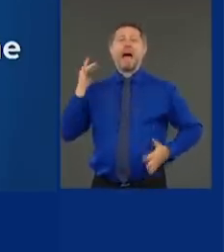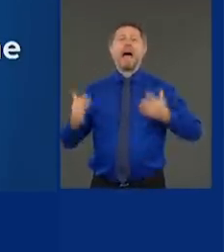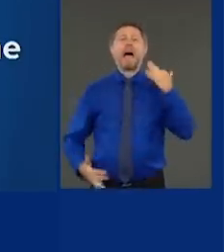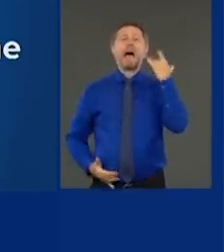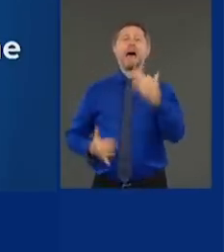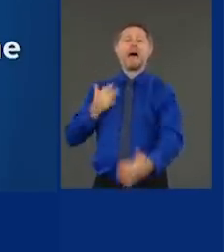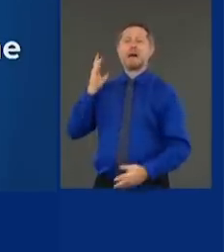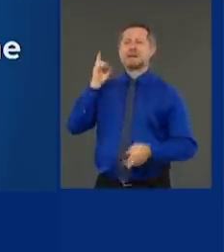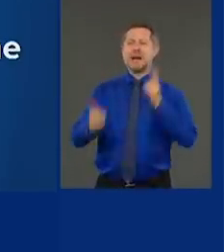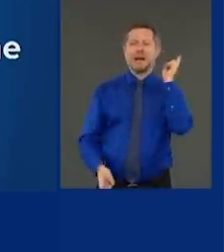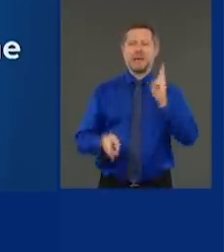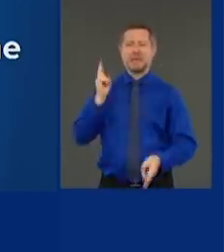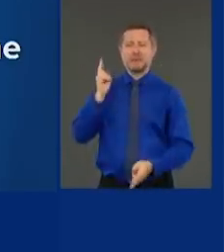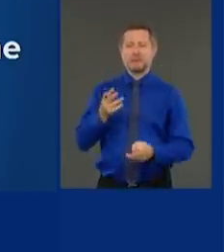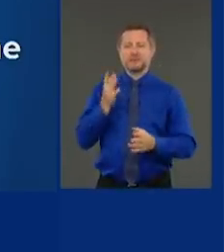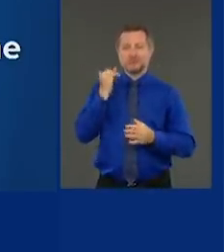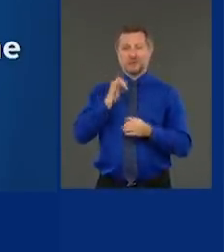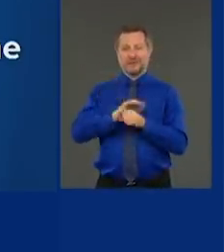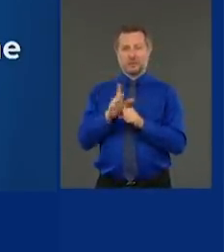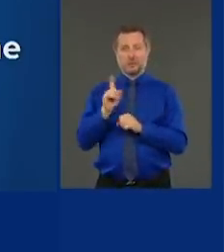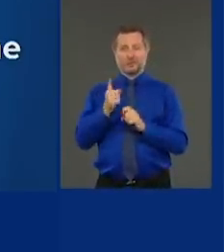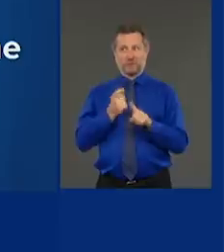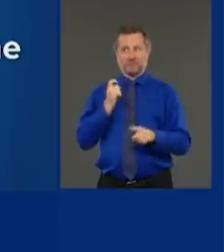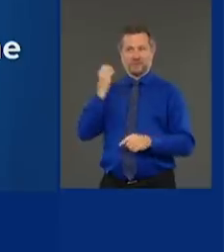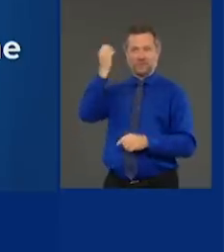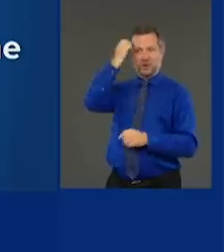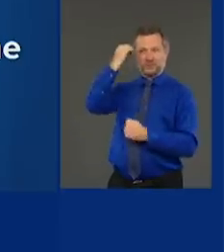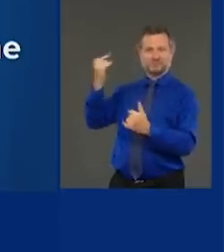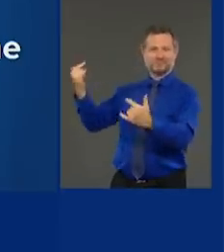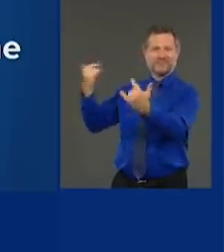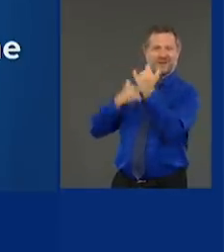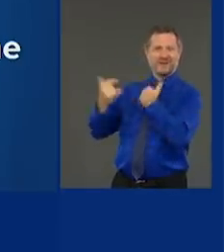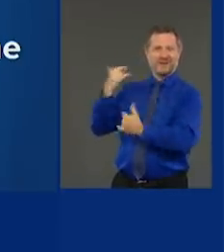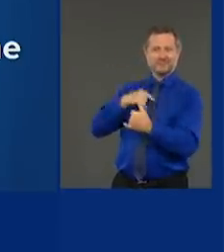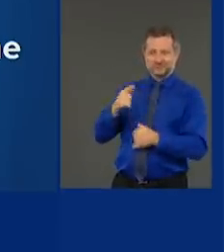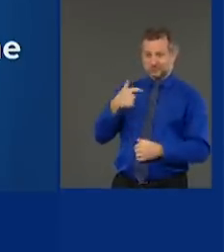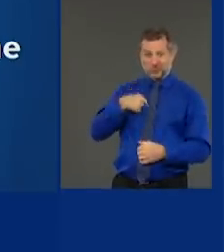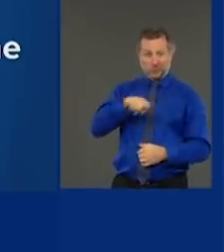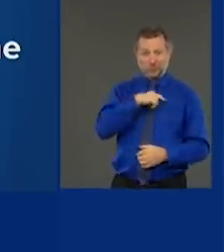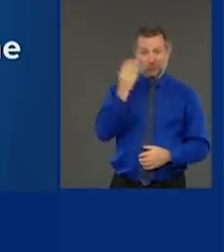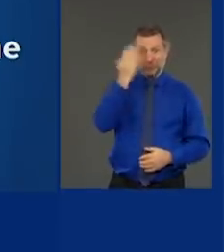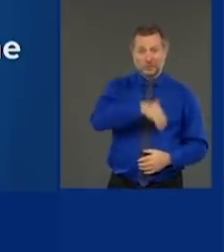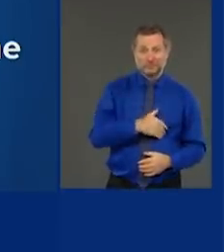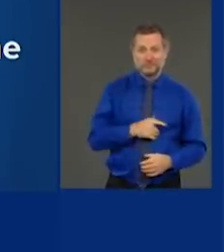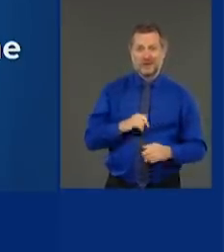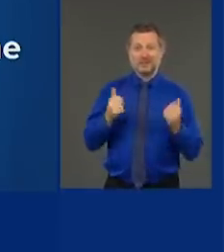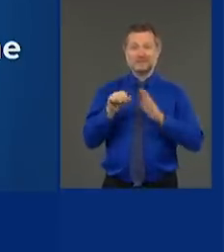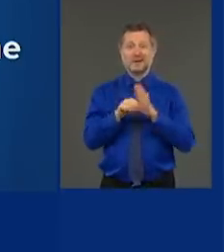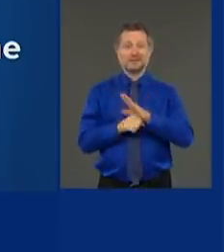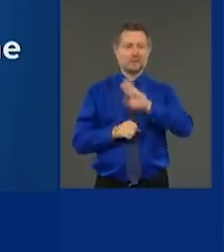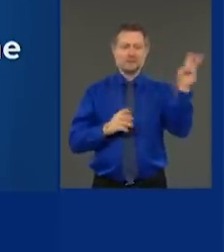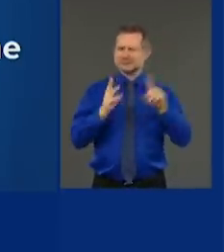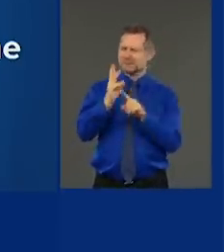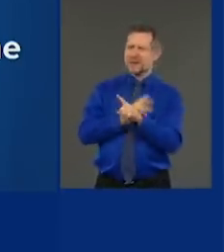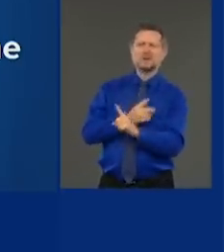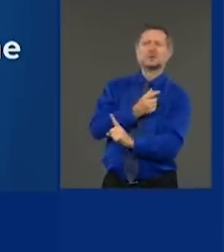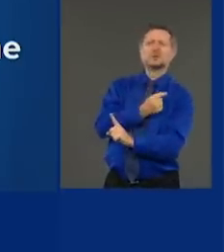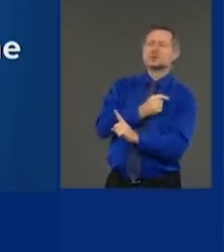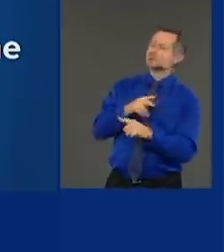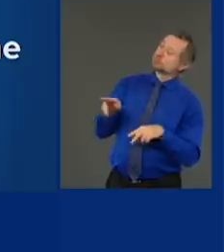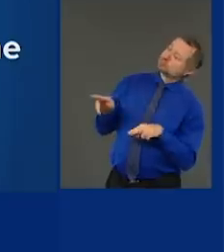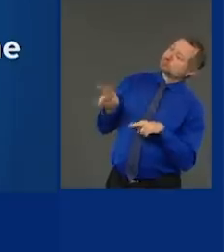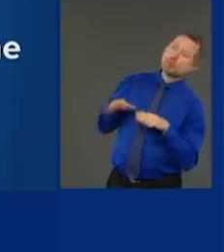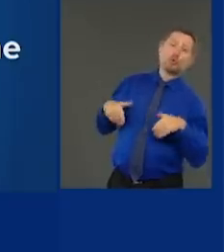the virus came from Europe and nobody told us. These other states had 6 months. How did you not set up a